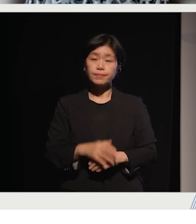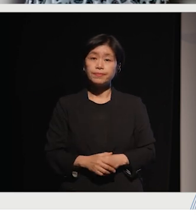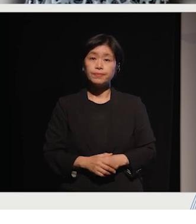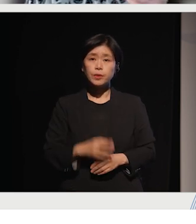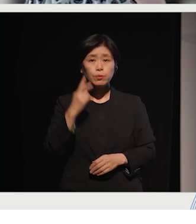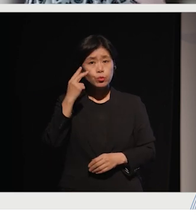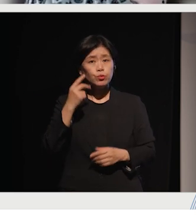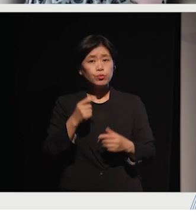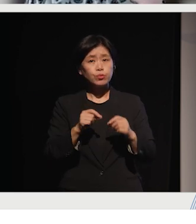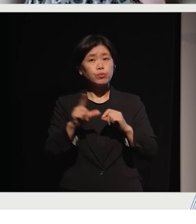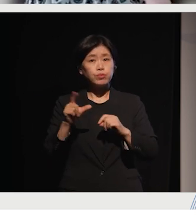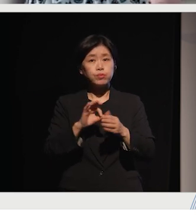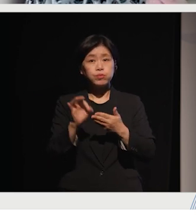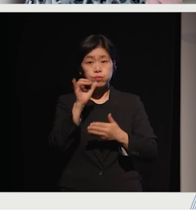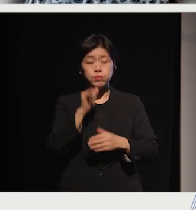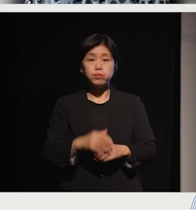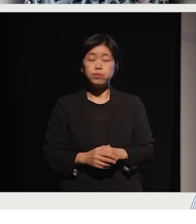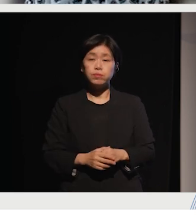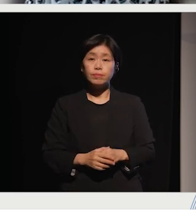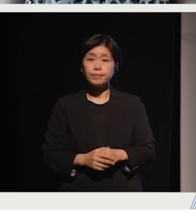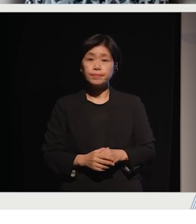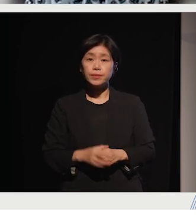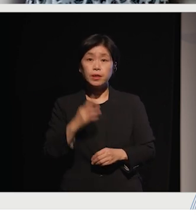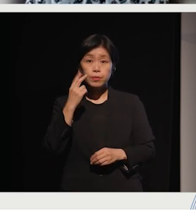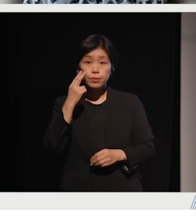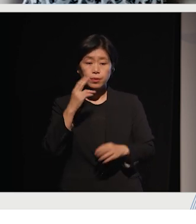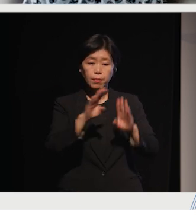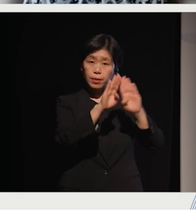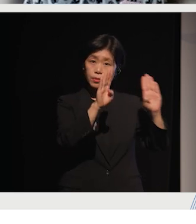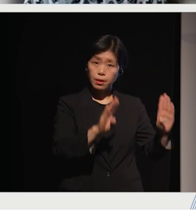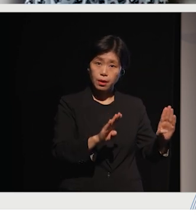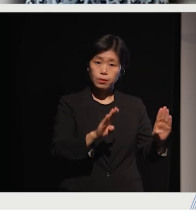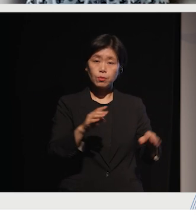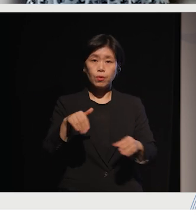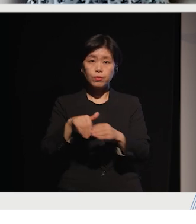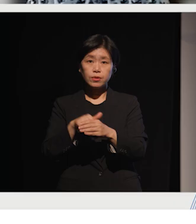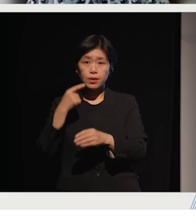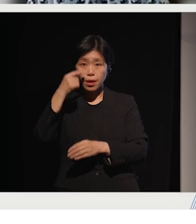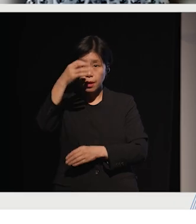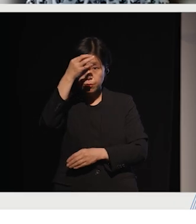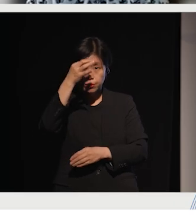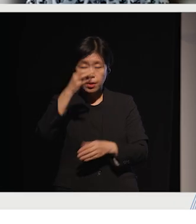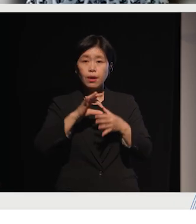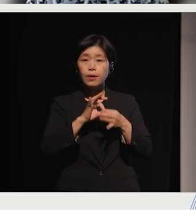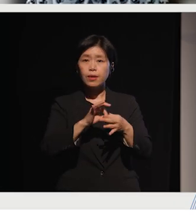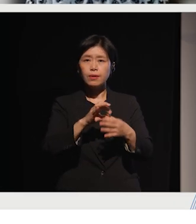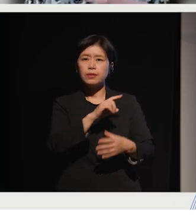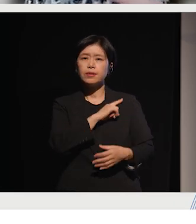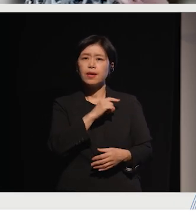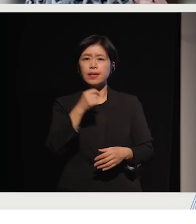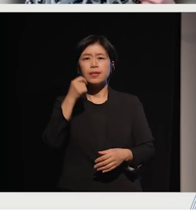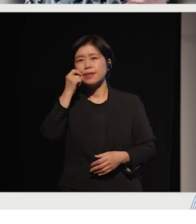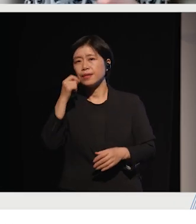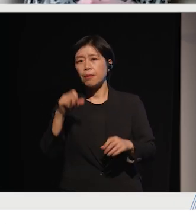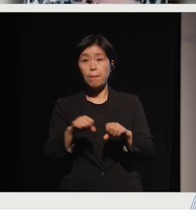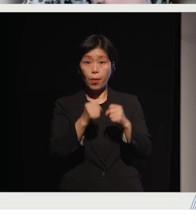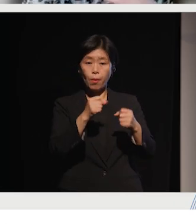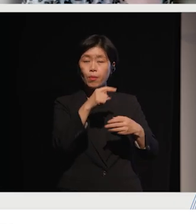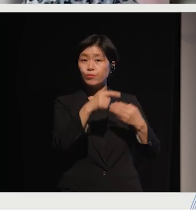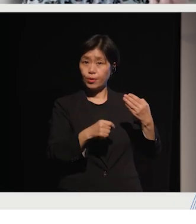most popular disability program in museums and in cultural arts in the United States. And